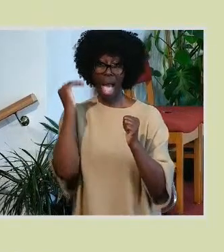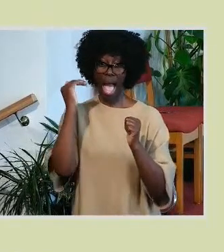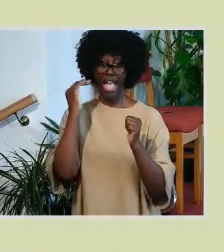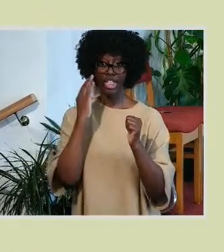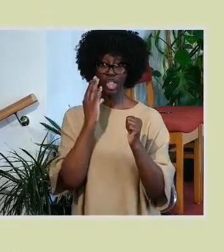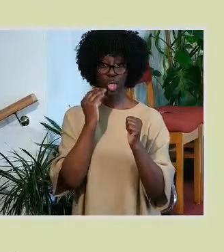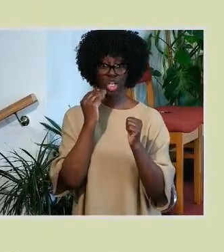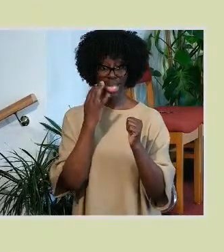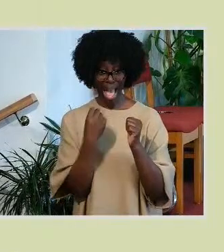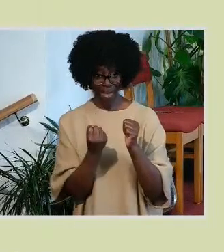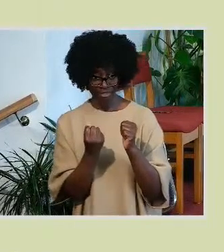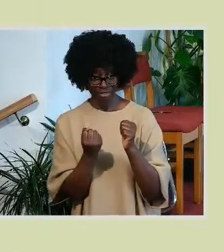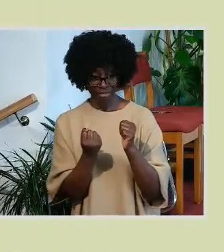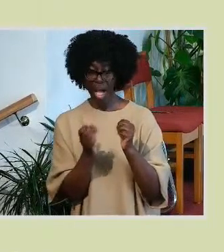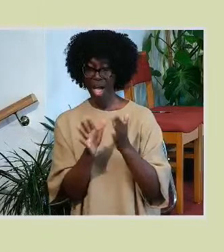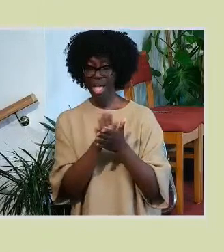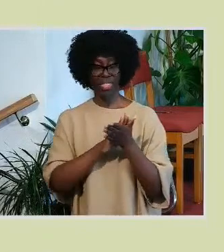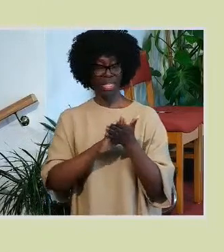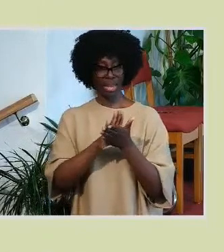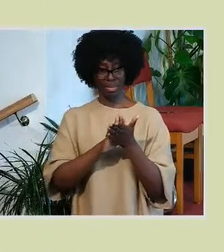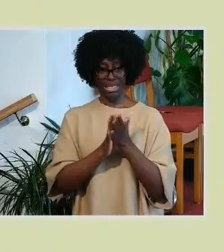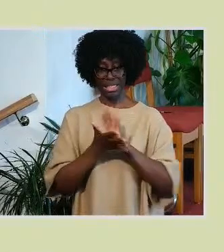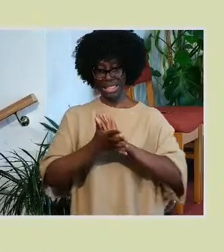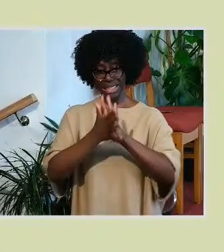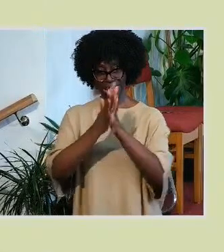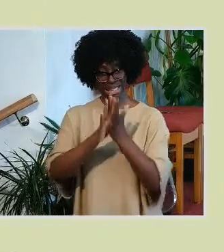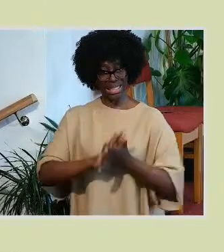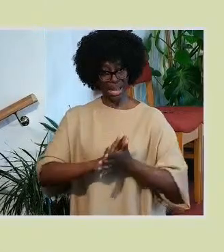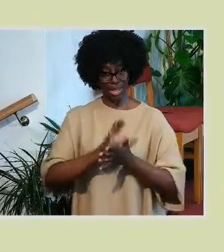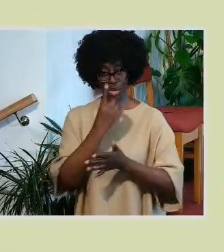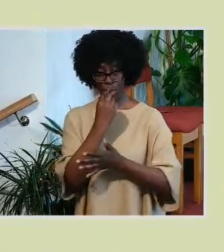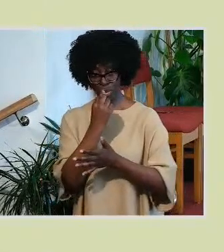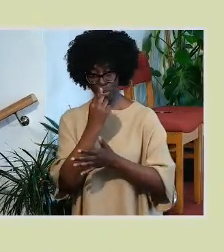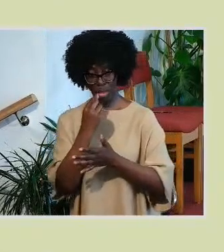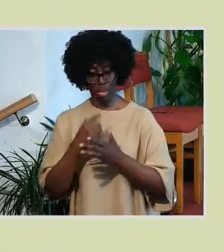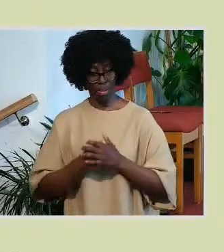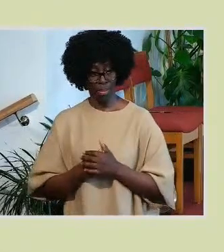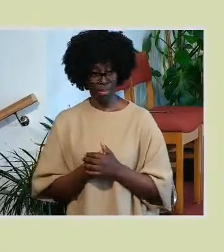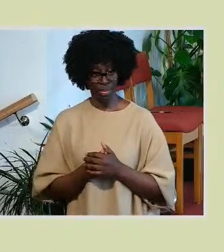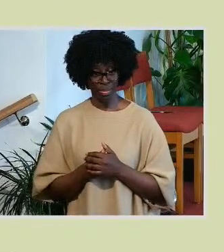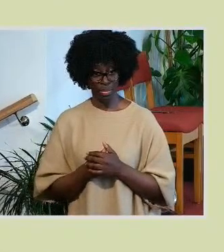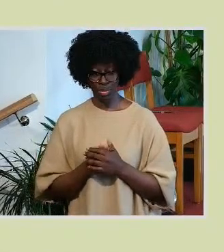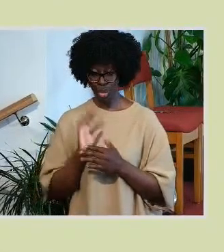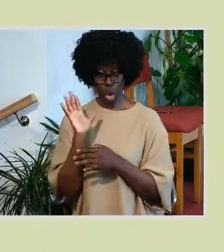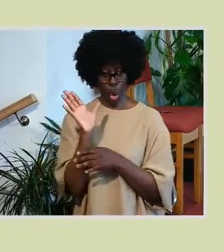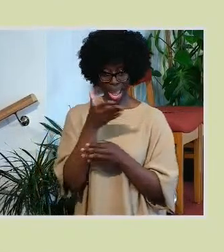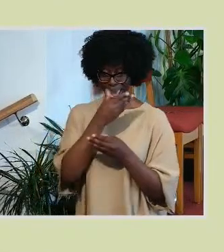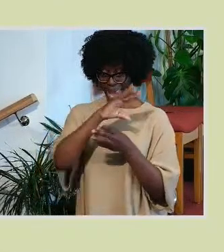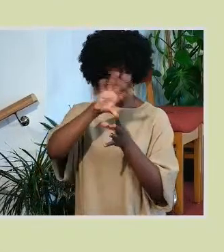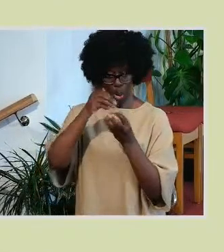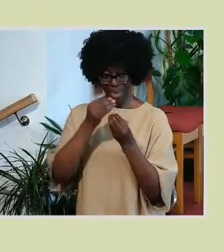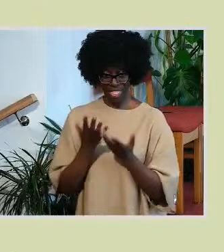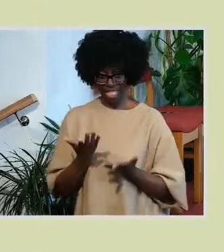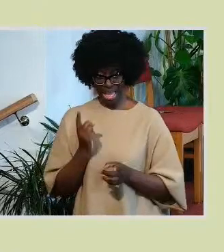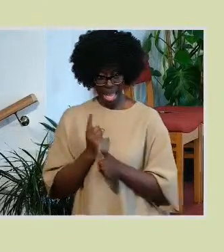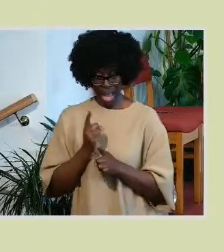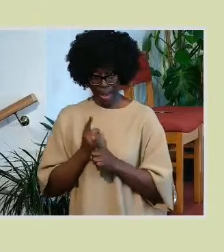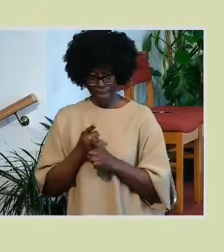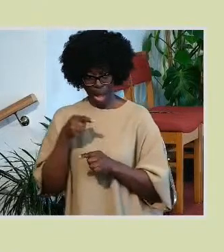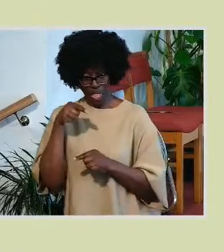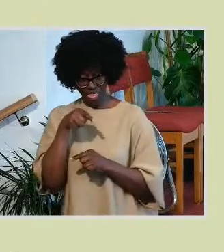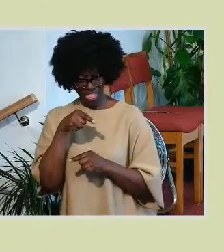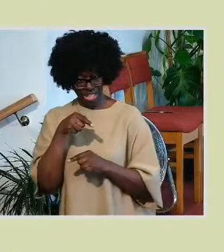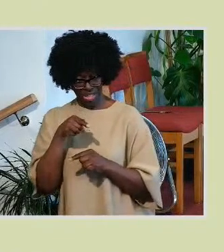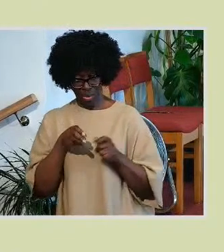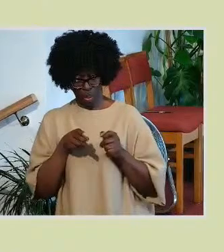damage and that inflammation and stress that I was talking about later on. So we don't know all the mechanisms yet, but if it acts in this way,